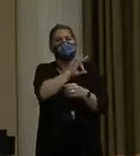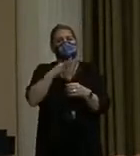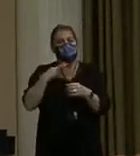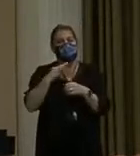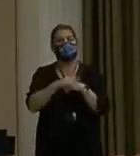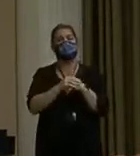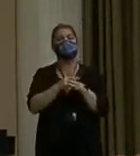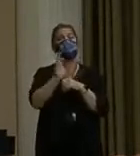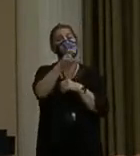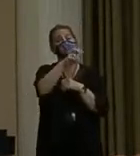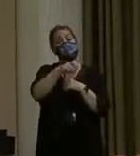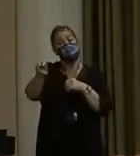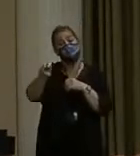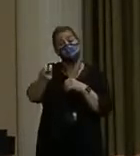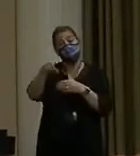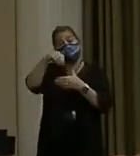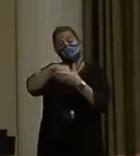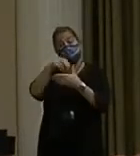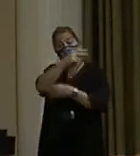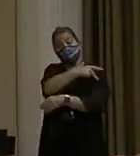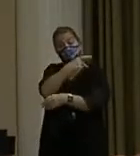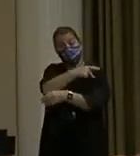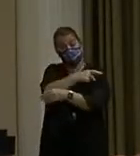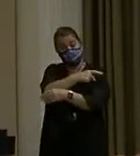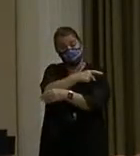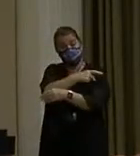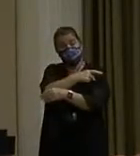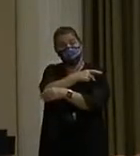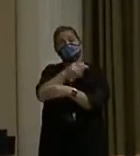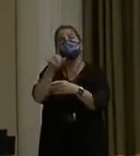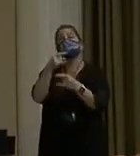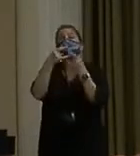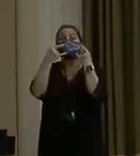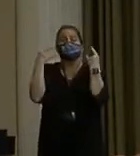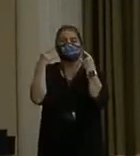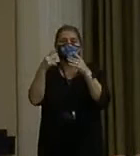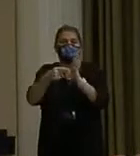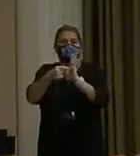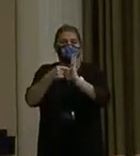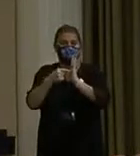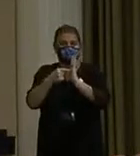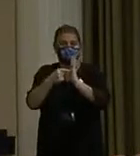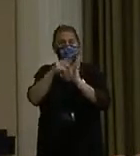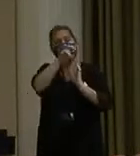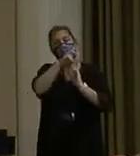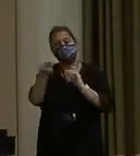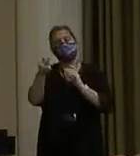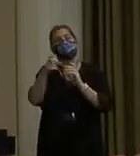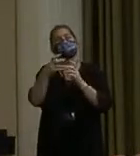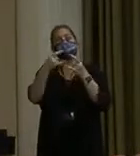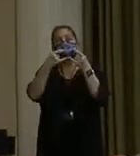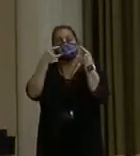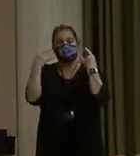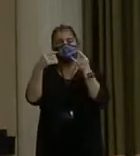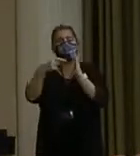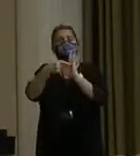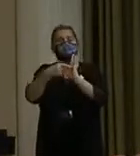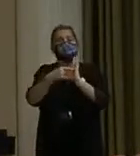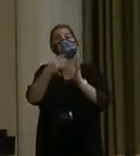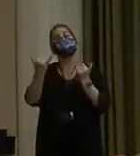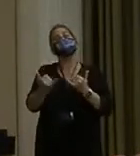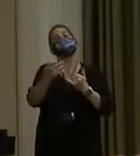from inpatient hospitalization to mask mandates. And now we're shifting from mask mandates to vaccine